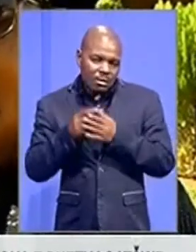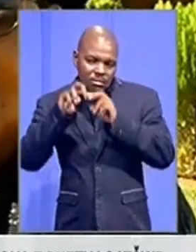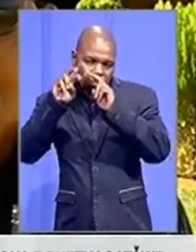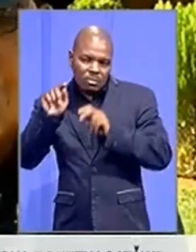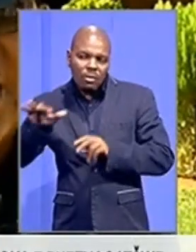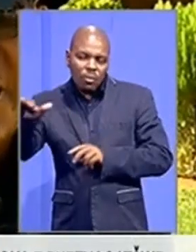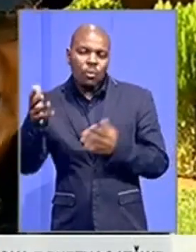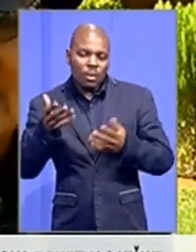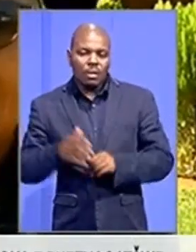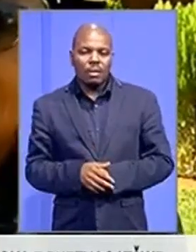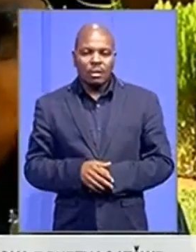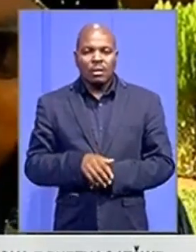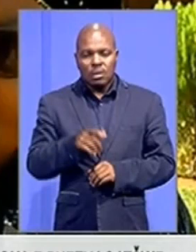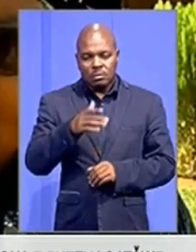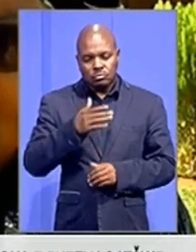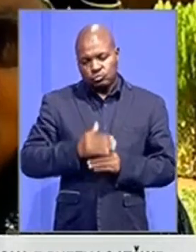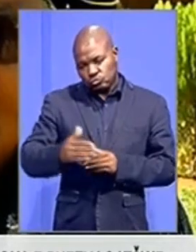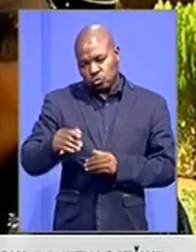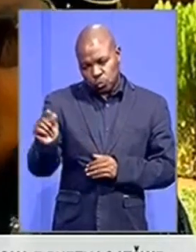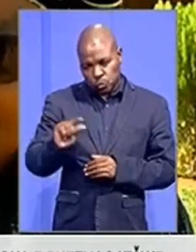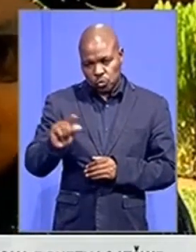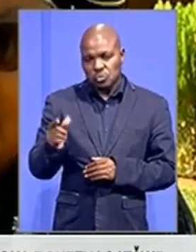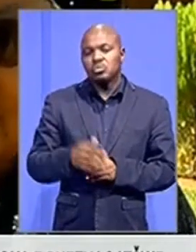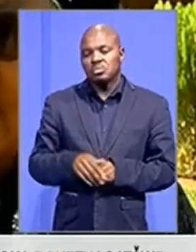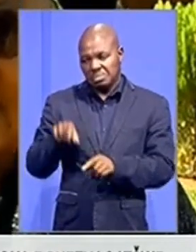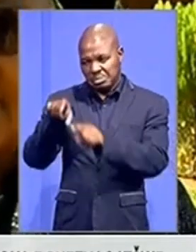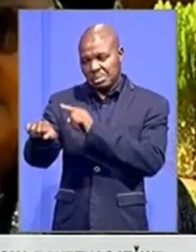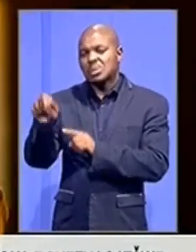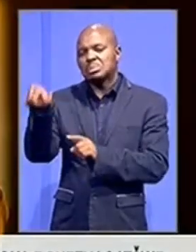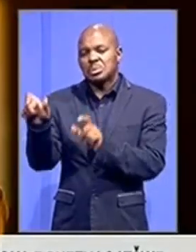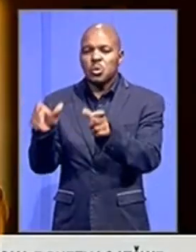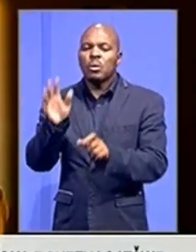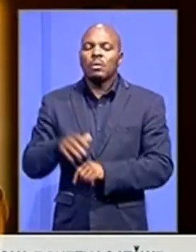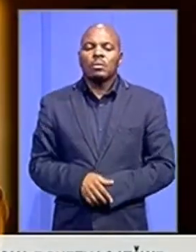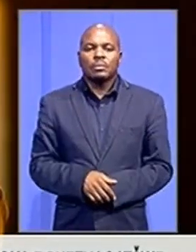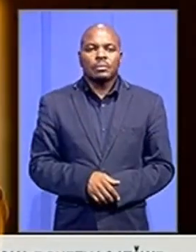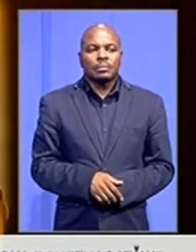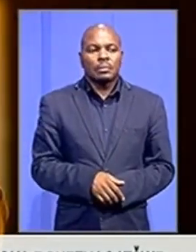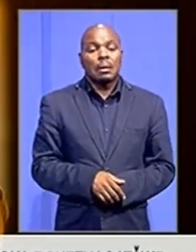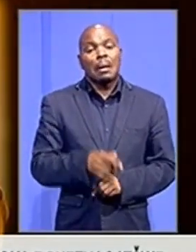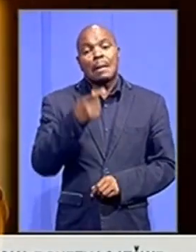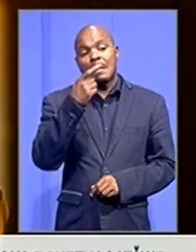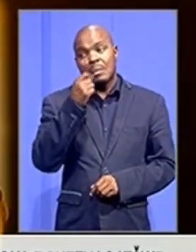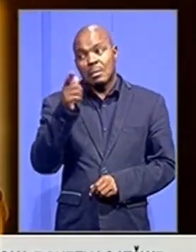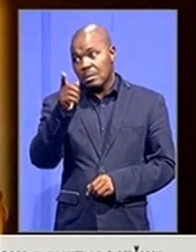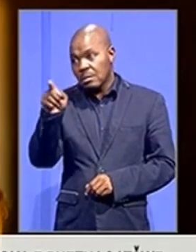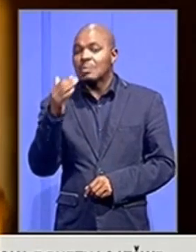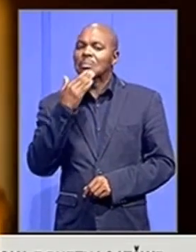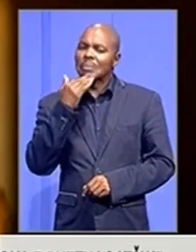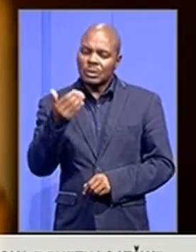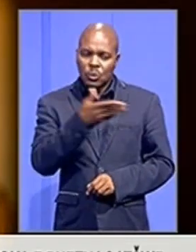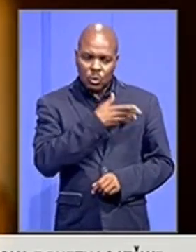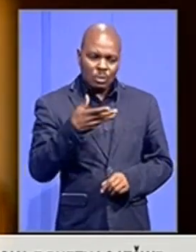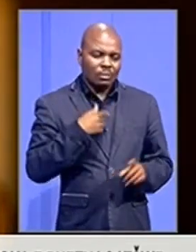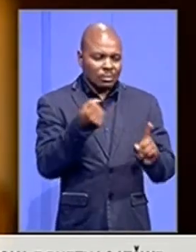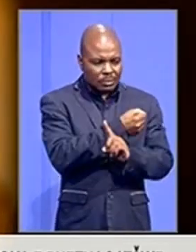kae so o sa fela sebaka re tla ba re kry-a di-perpetrators. Go boipiletso bja gore banna ba lo ya matlho a magwebedi kgathanego le